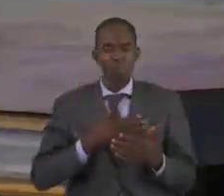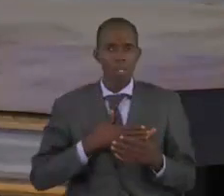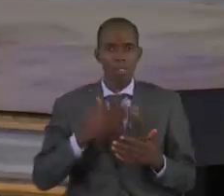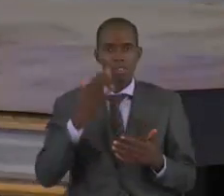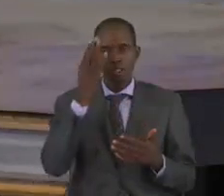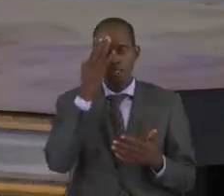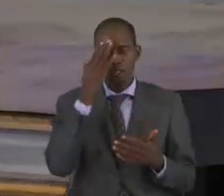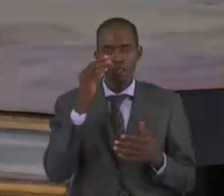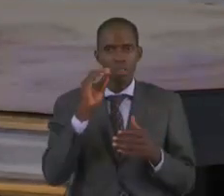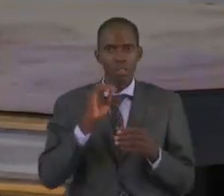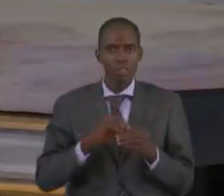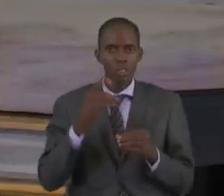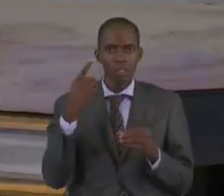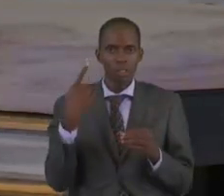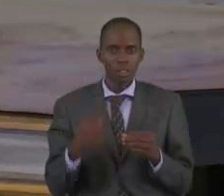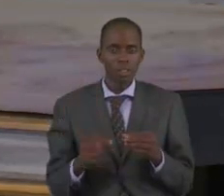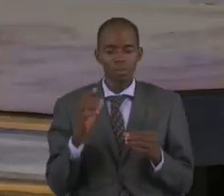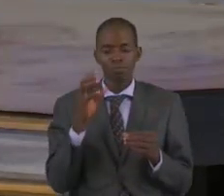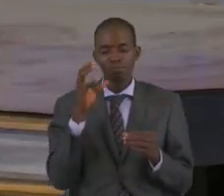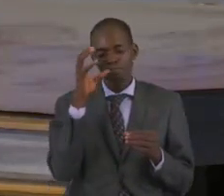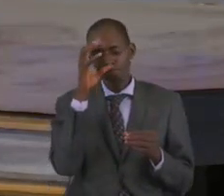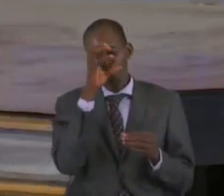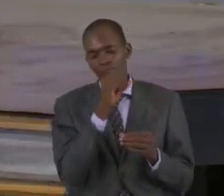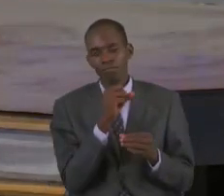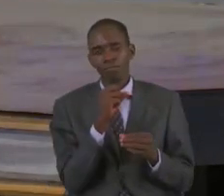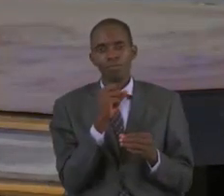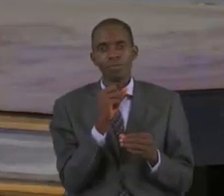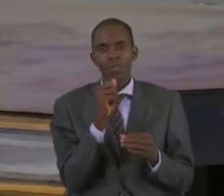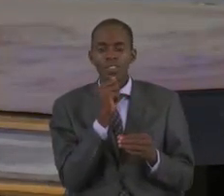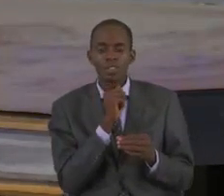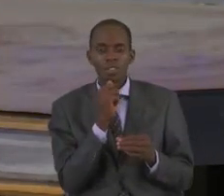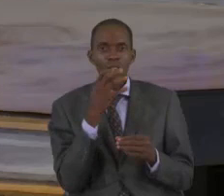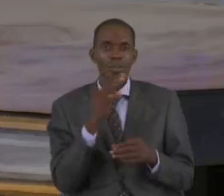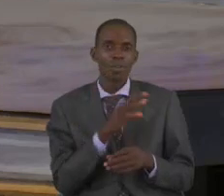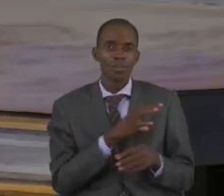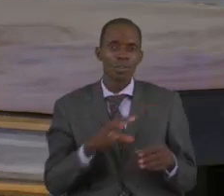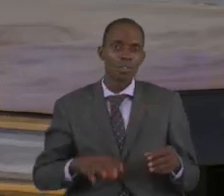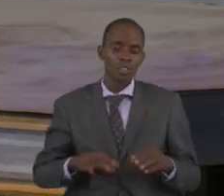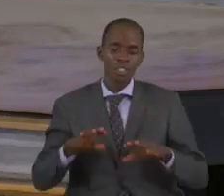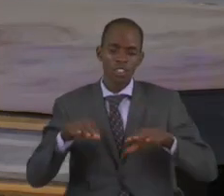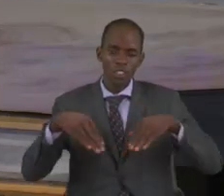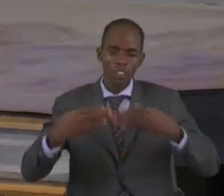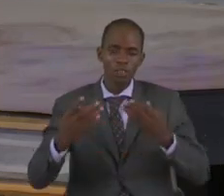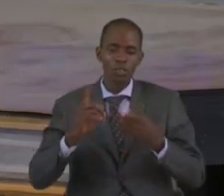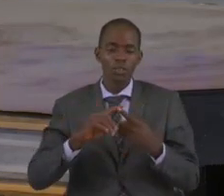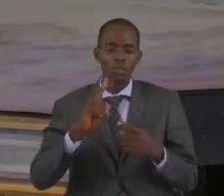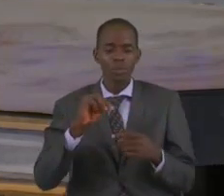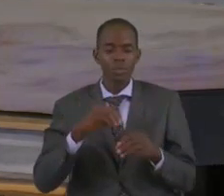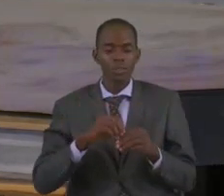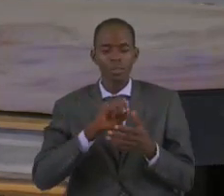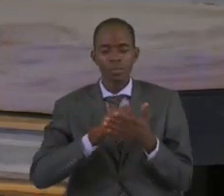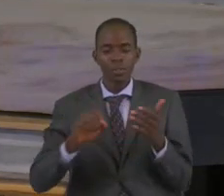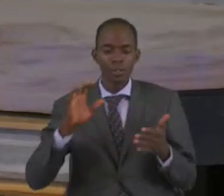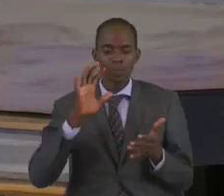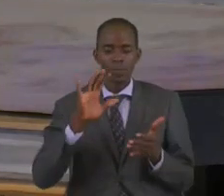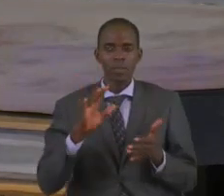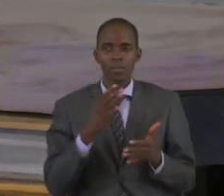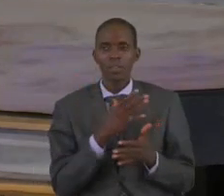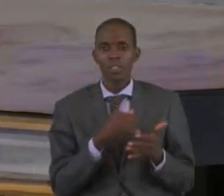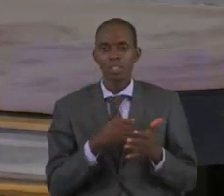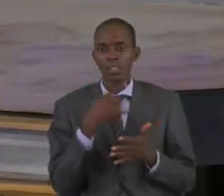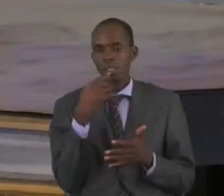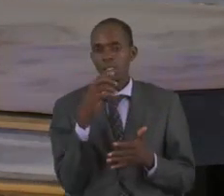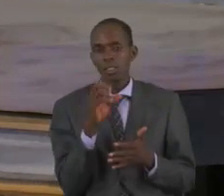knowledge in the mystery of Christ, revealed unto him, given unto him. Then in verse 5, it